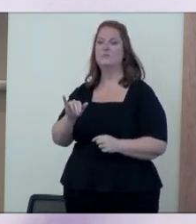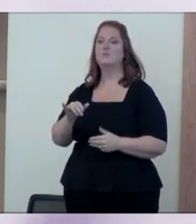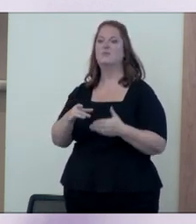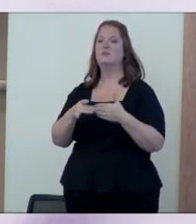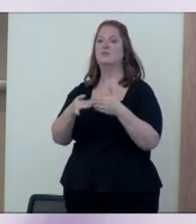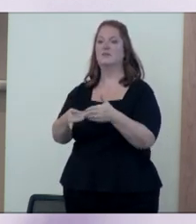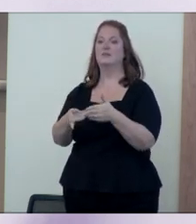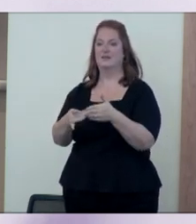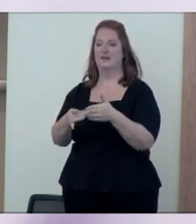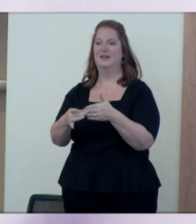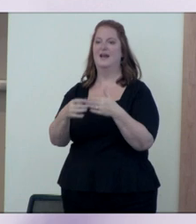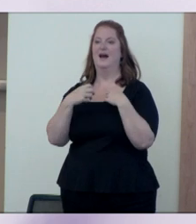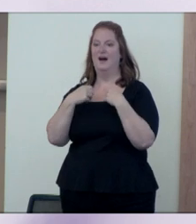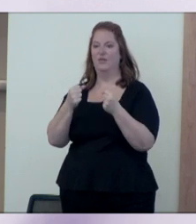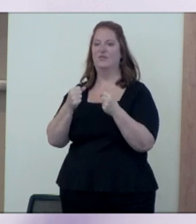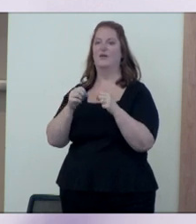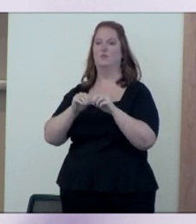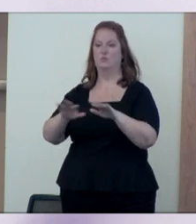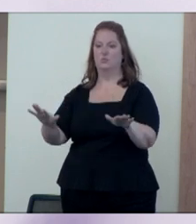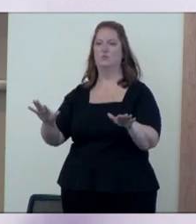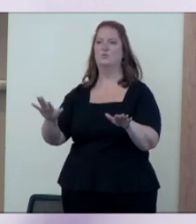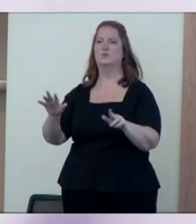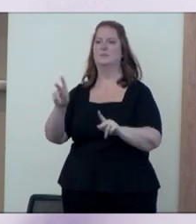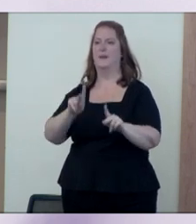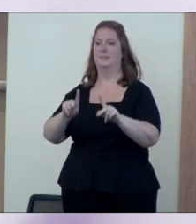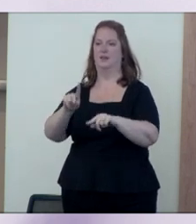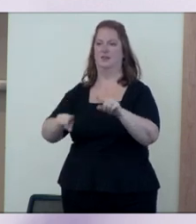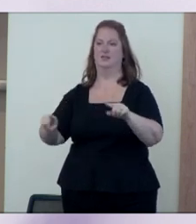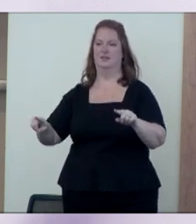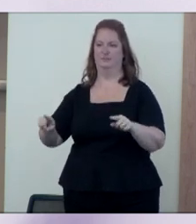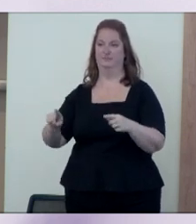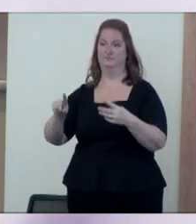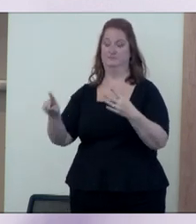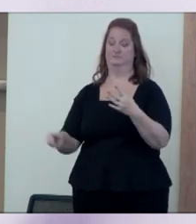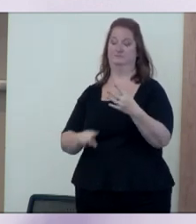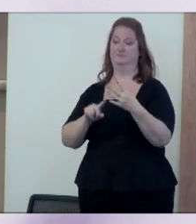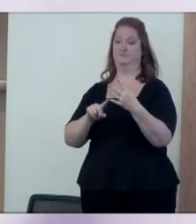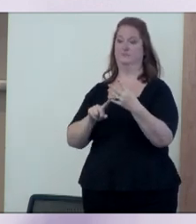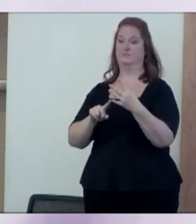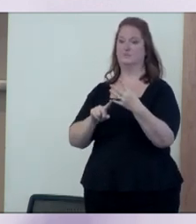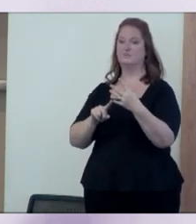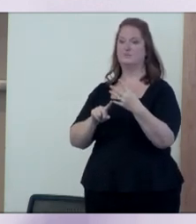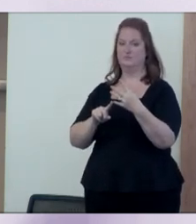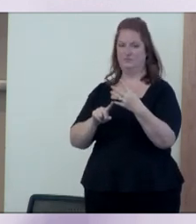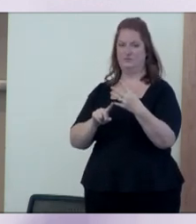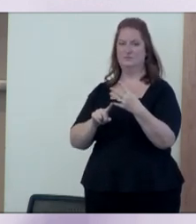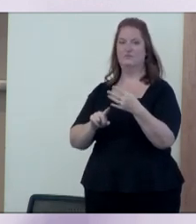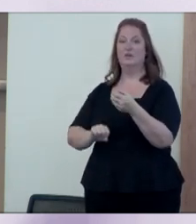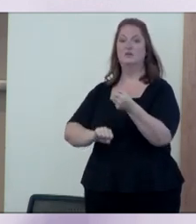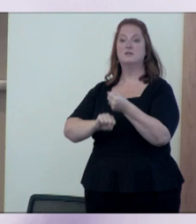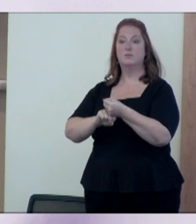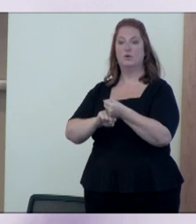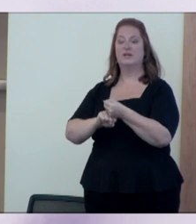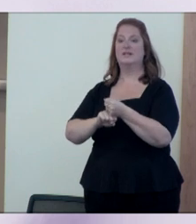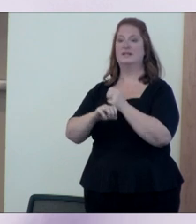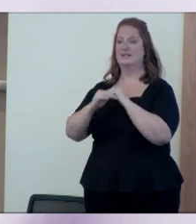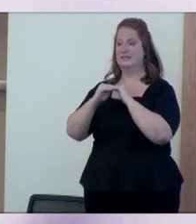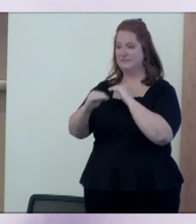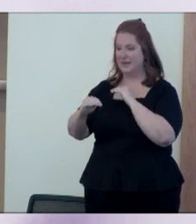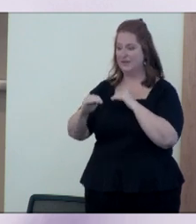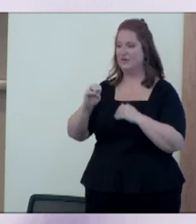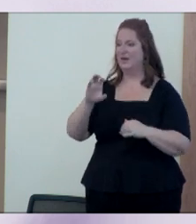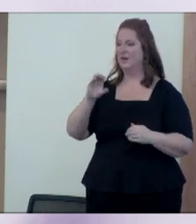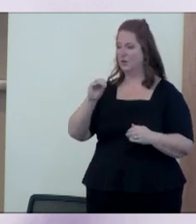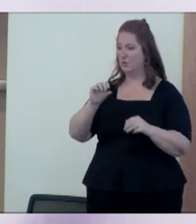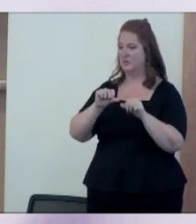across diverse populations. And finally, we're committed to supporting sustainable